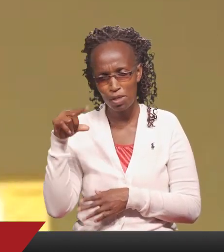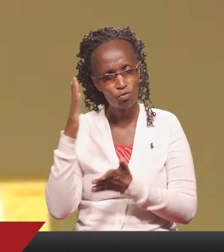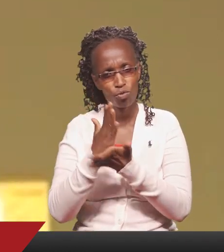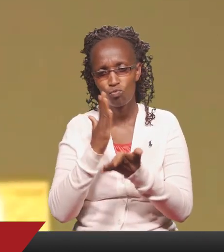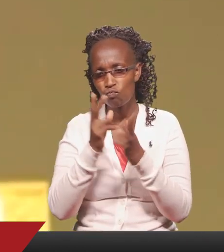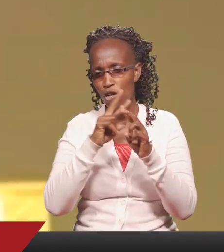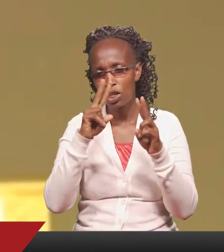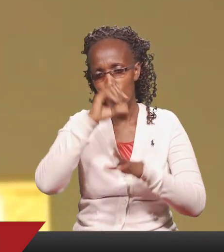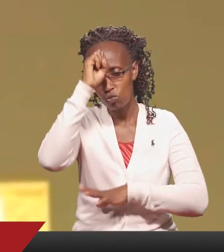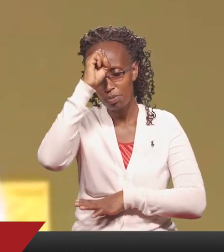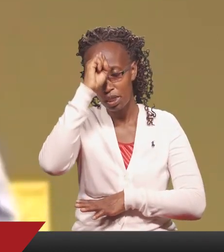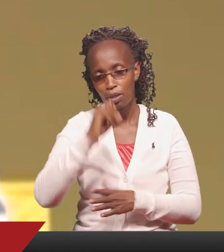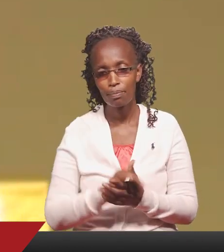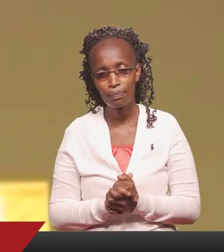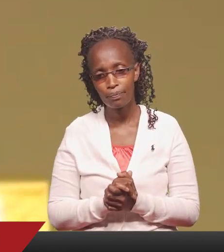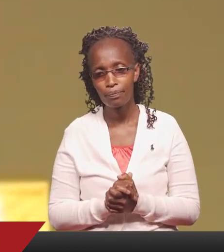He's a very foolish person.